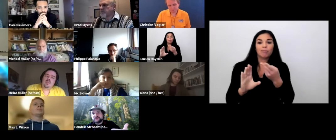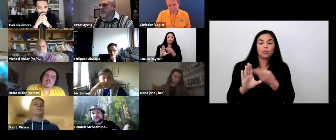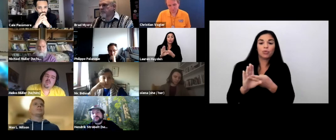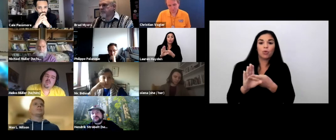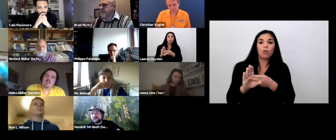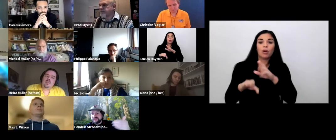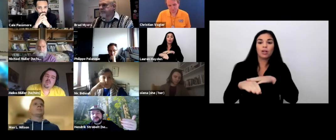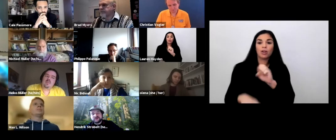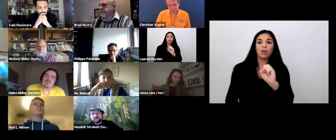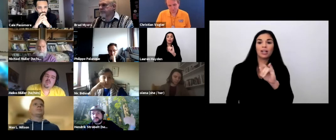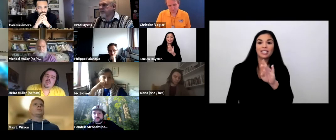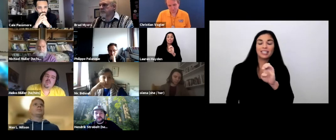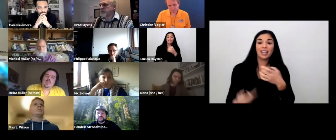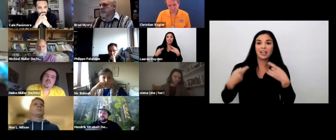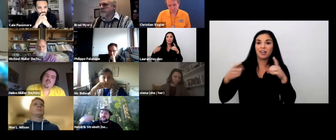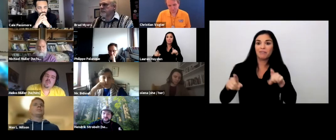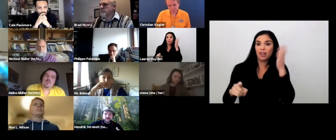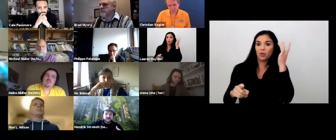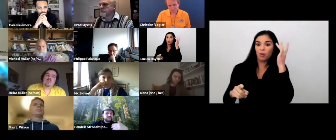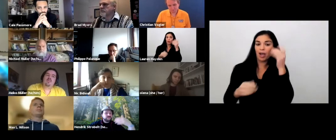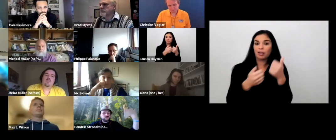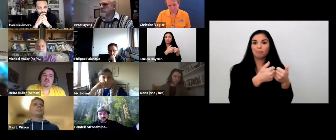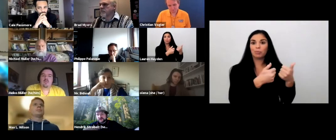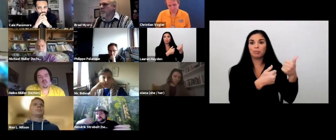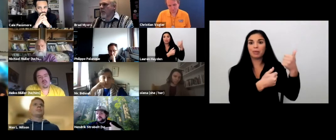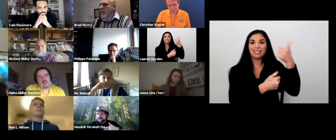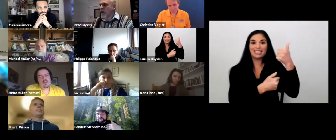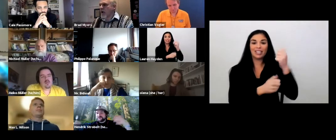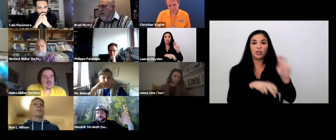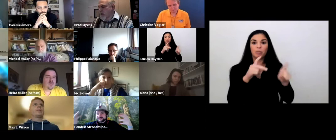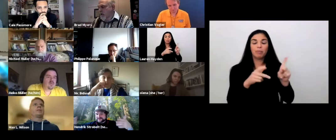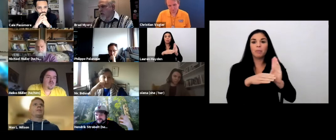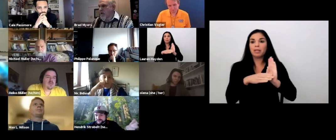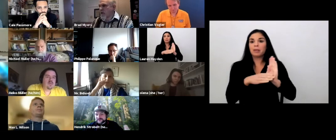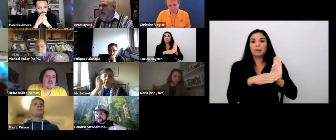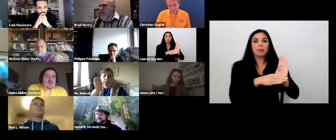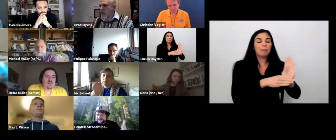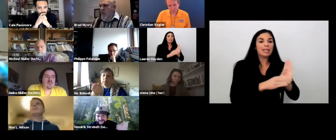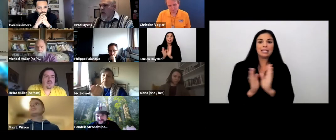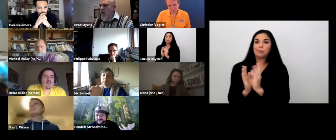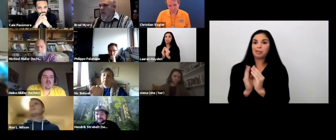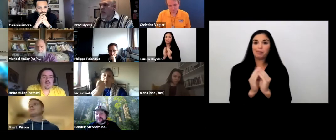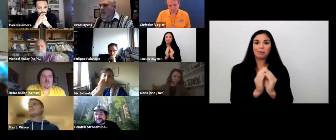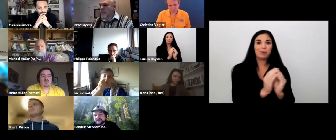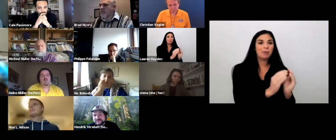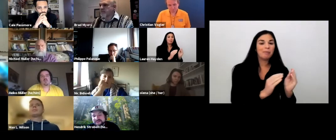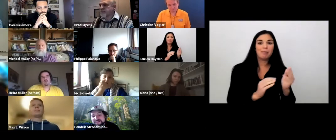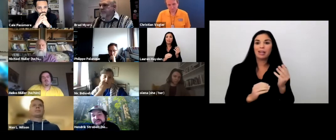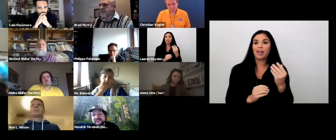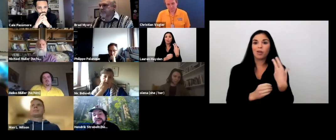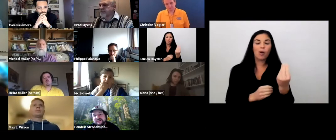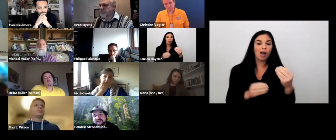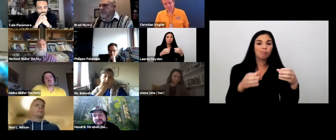and senior people are running around from one meeting to the other, from one lunch to the other, because it's their week. They meet each other